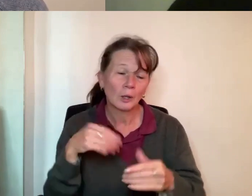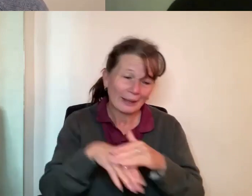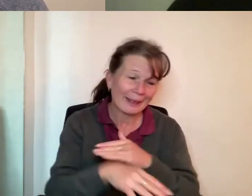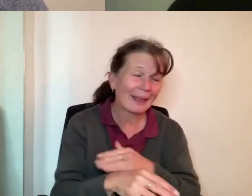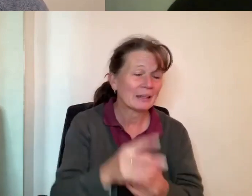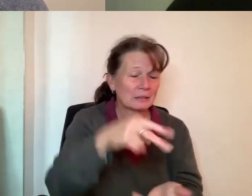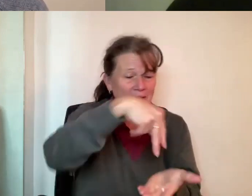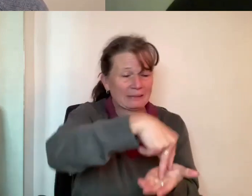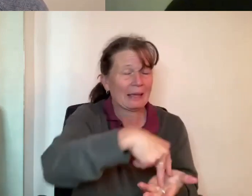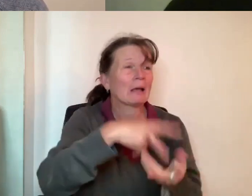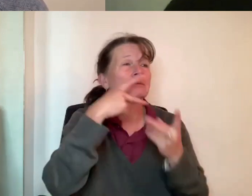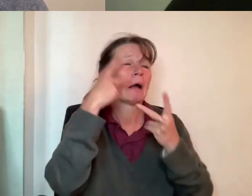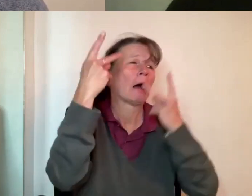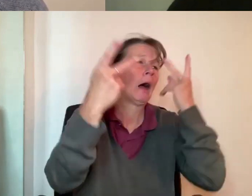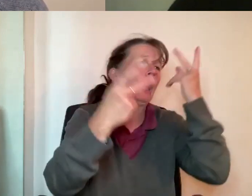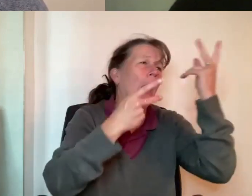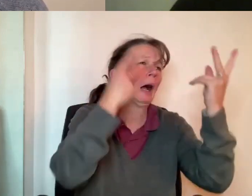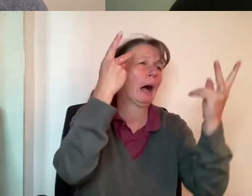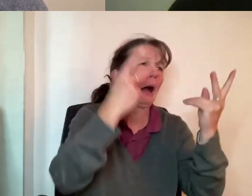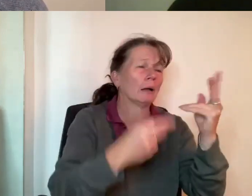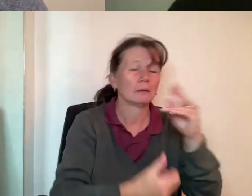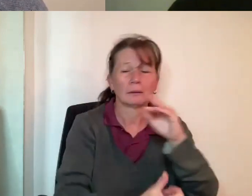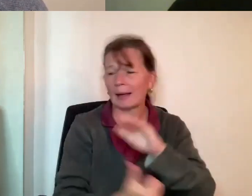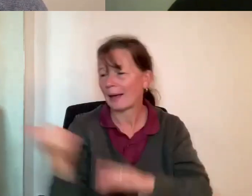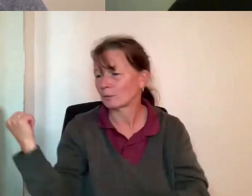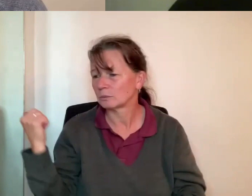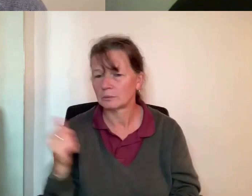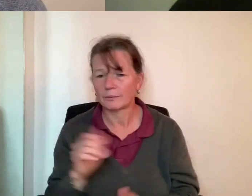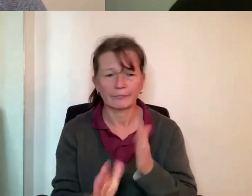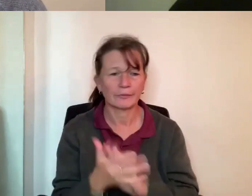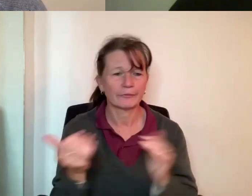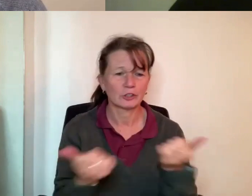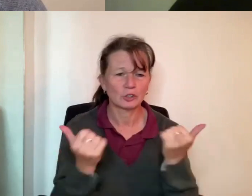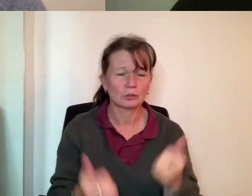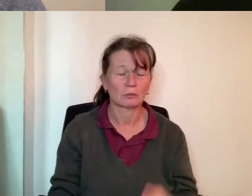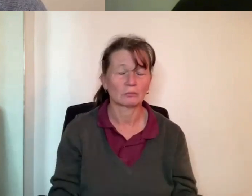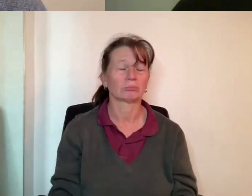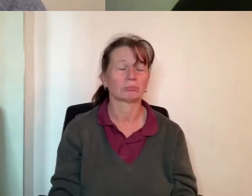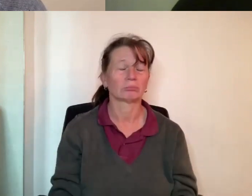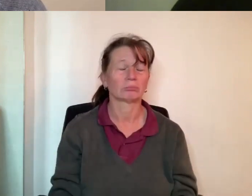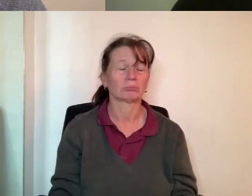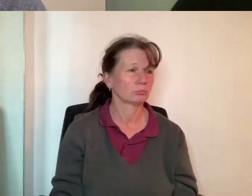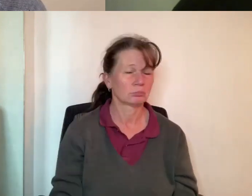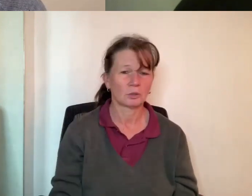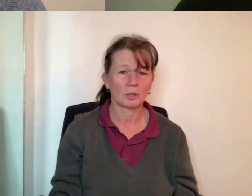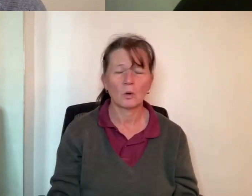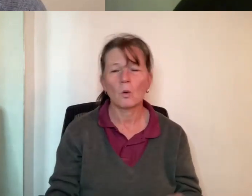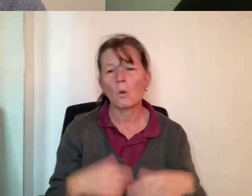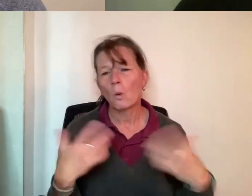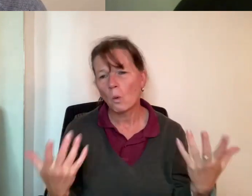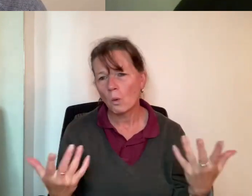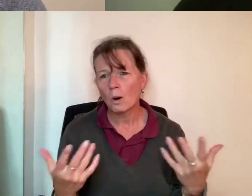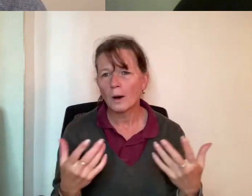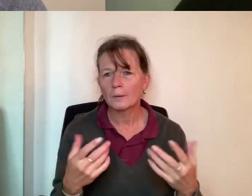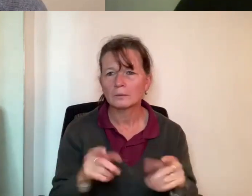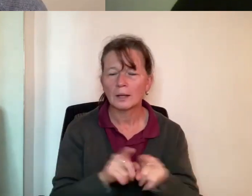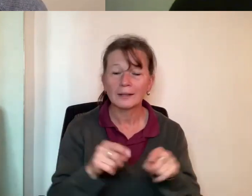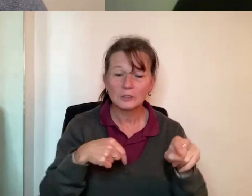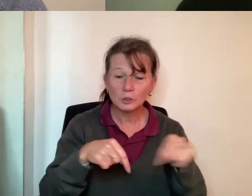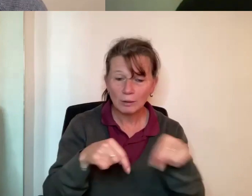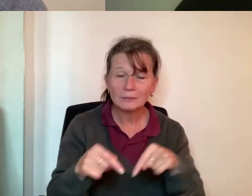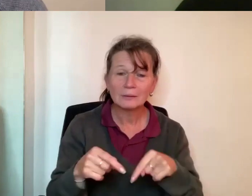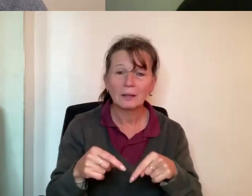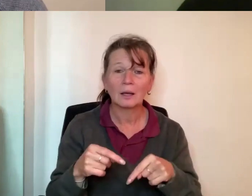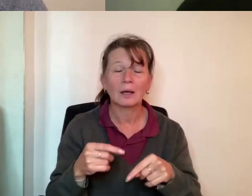on the spot, you sing your aria, and you walk out again, and that's it. Or as Mathilde says, like as a director,